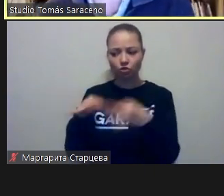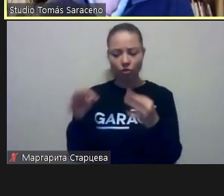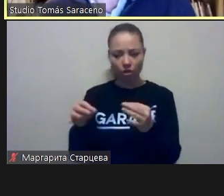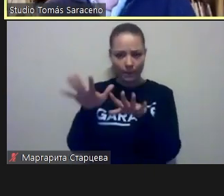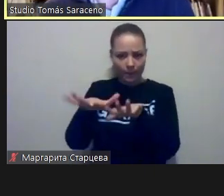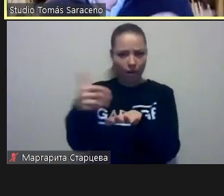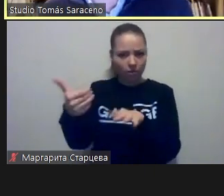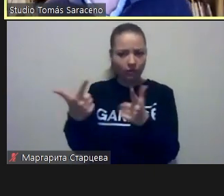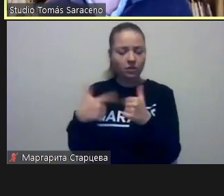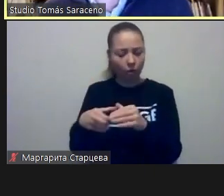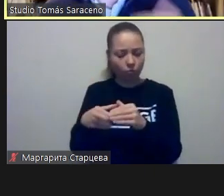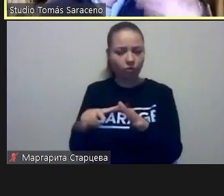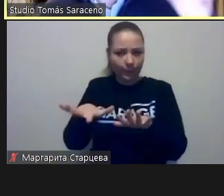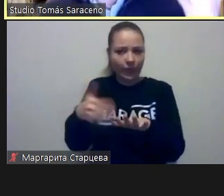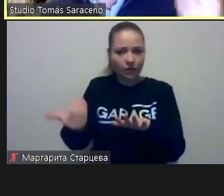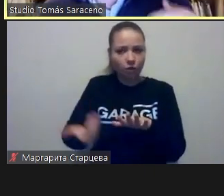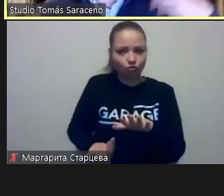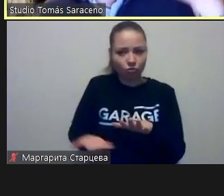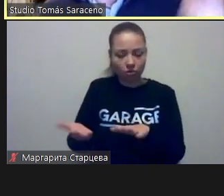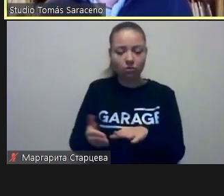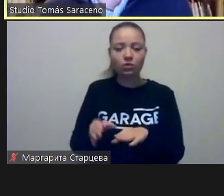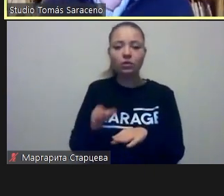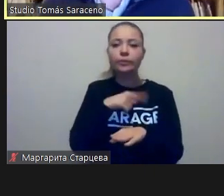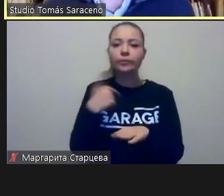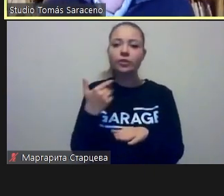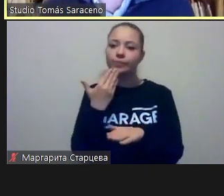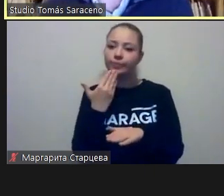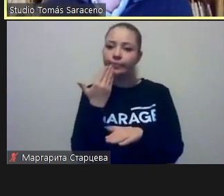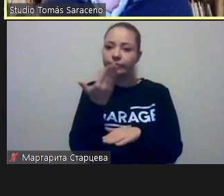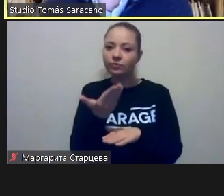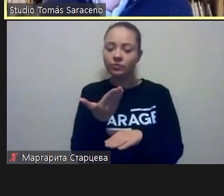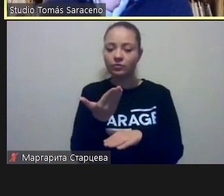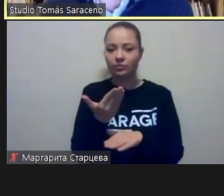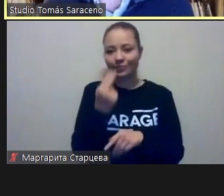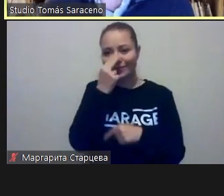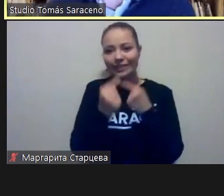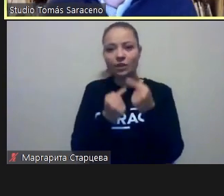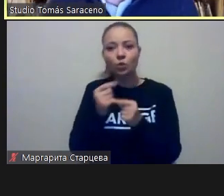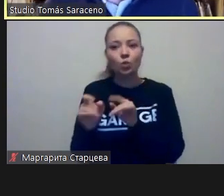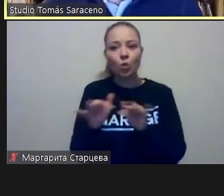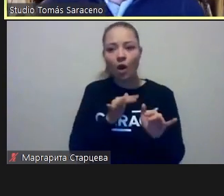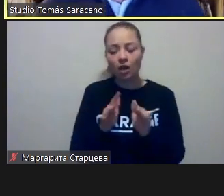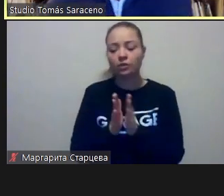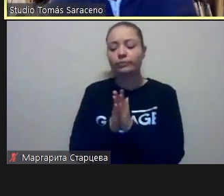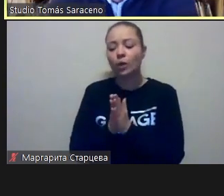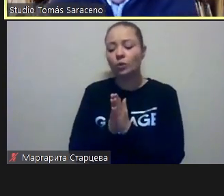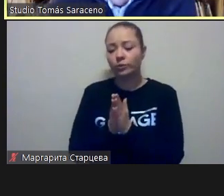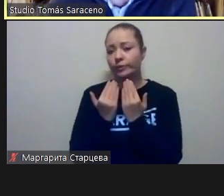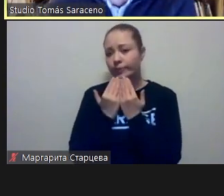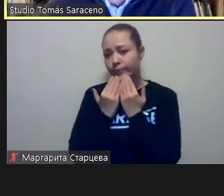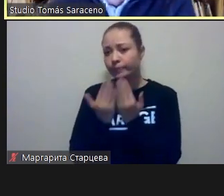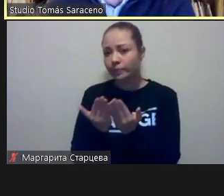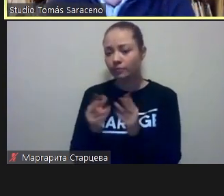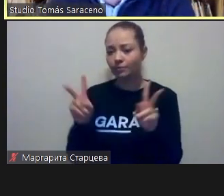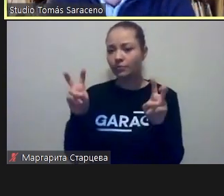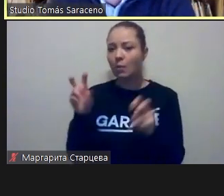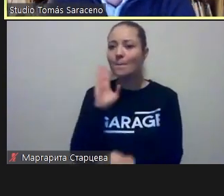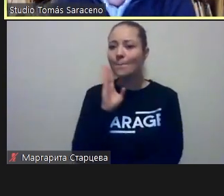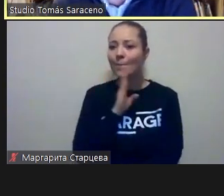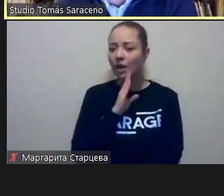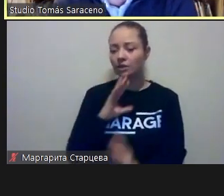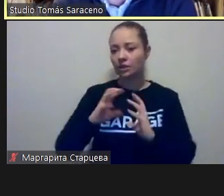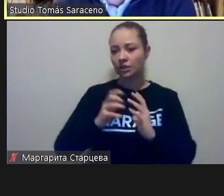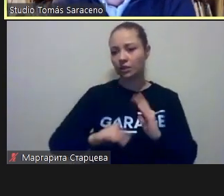Earth. And then it was a ritual. We give food and drinks to Mother Earth. It really was a beautiful